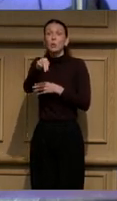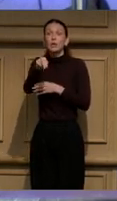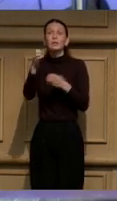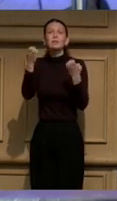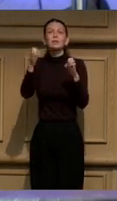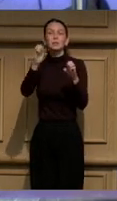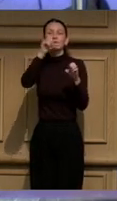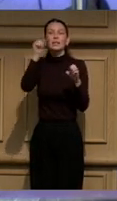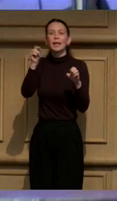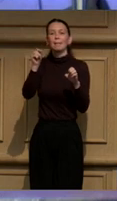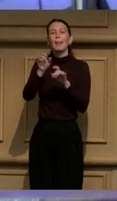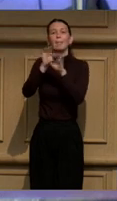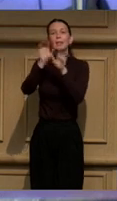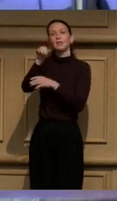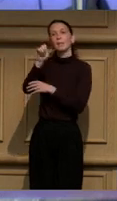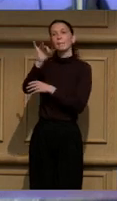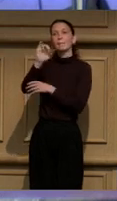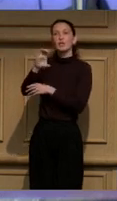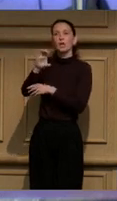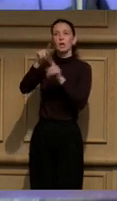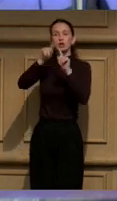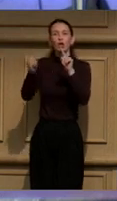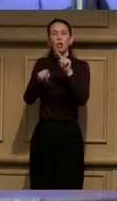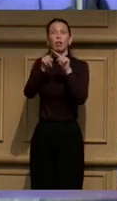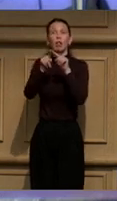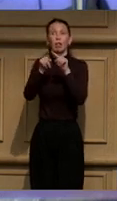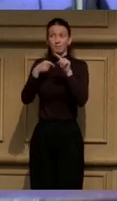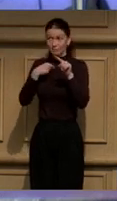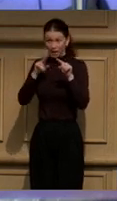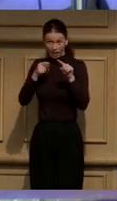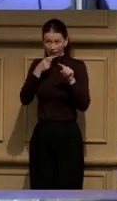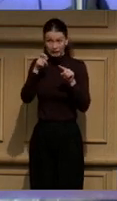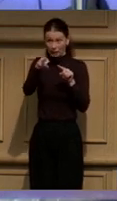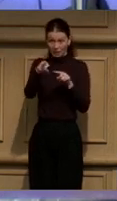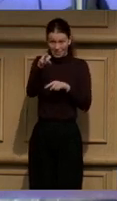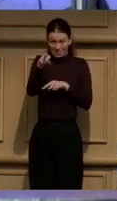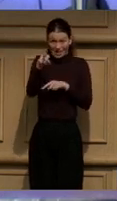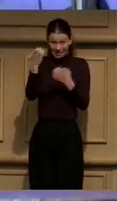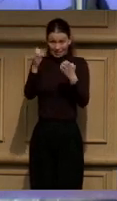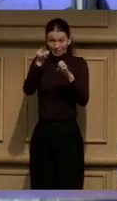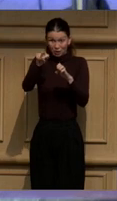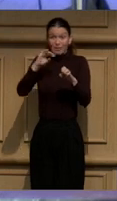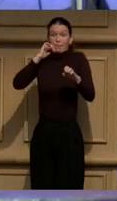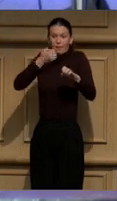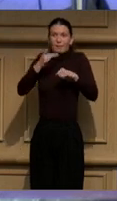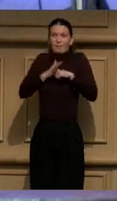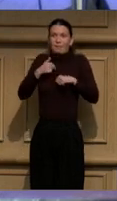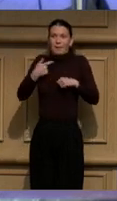The Magic Circle. So that is actually, I can say, is a product of that research and that